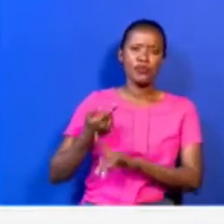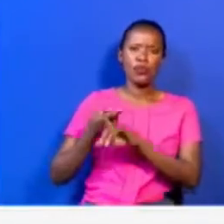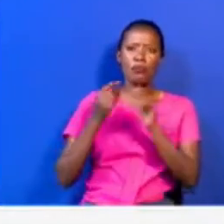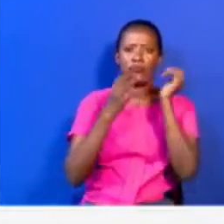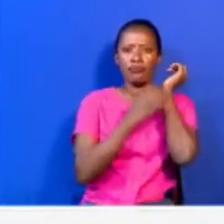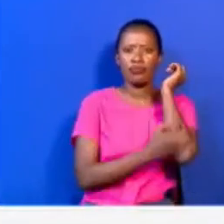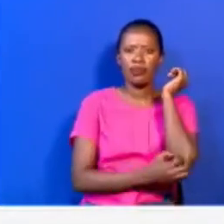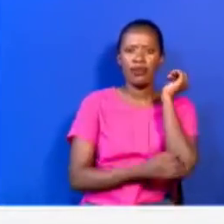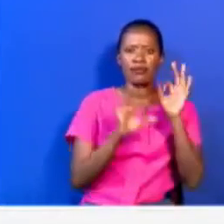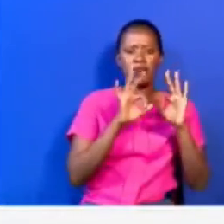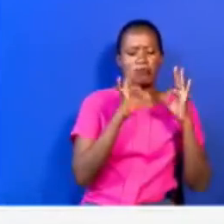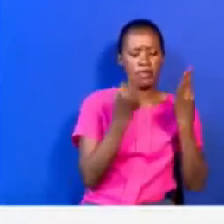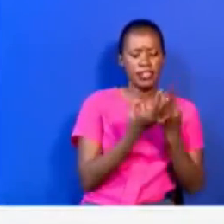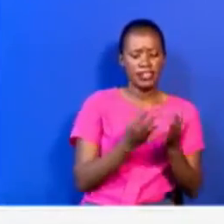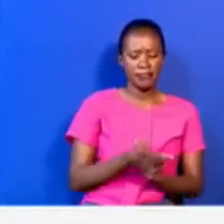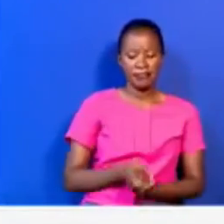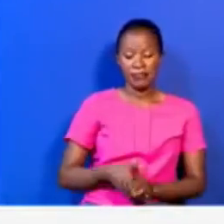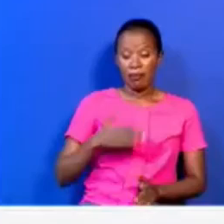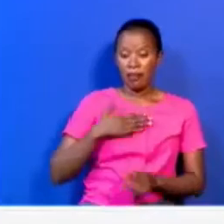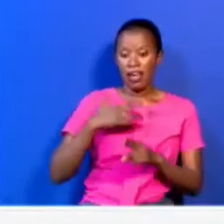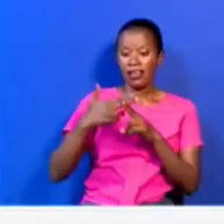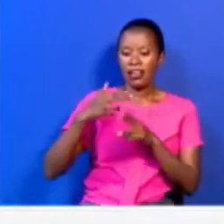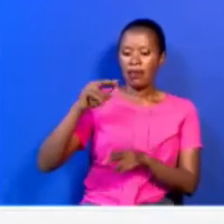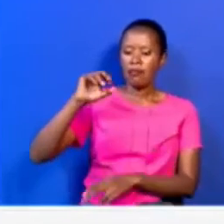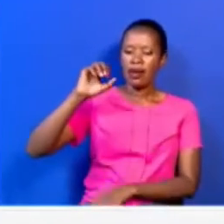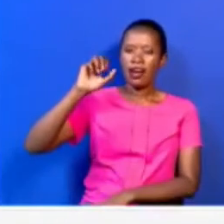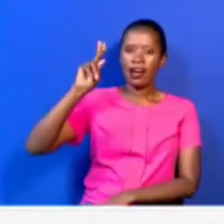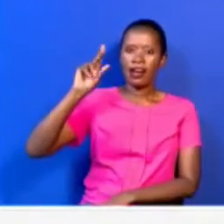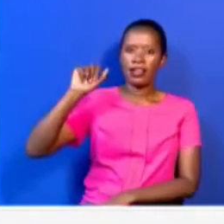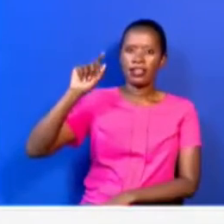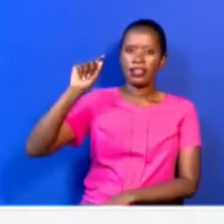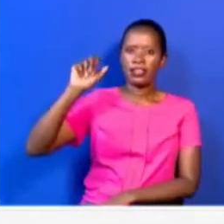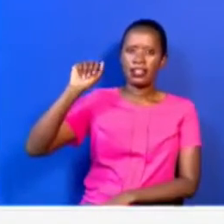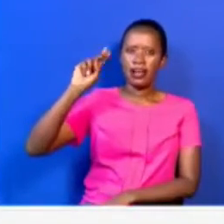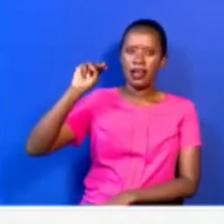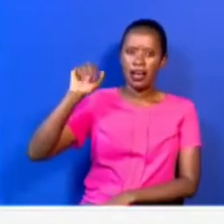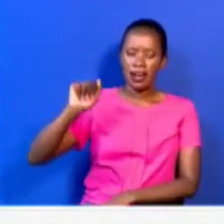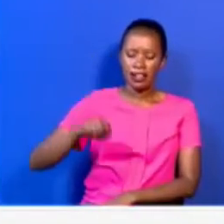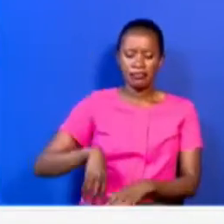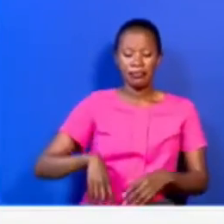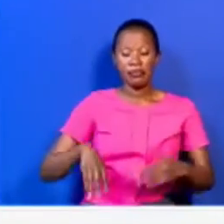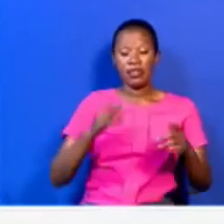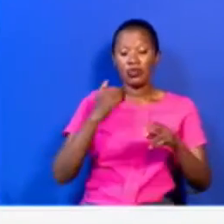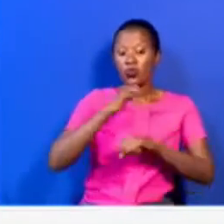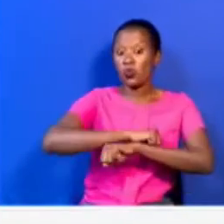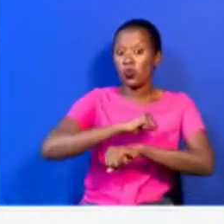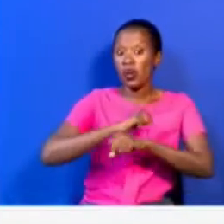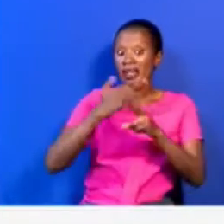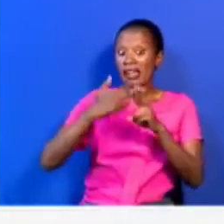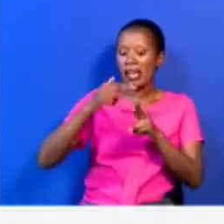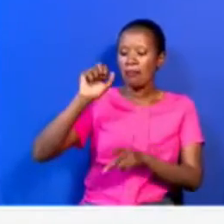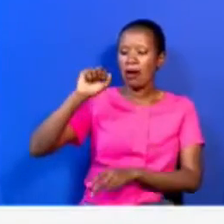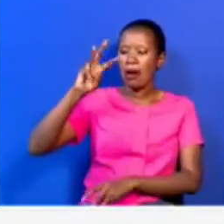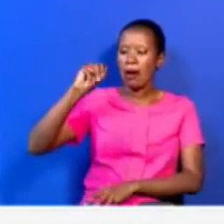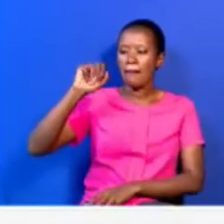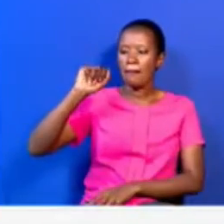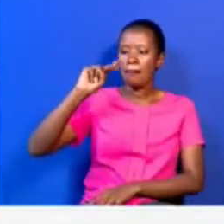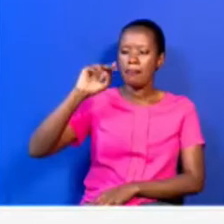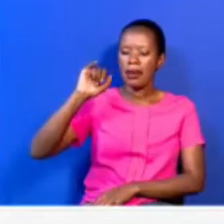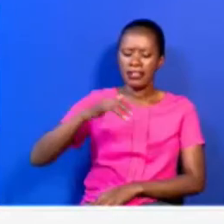isiyojiweza. My name is Roda Katana, deputy head teacher, Amani Primary School. We are happy for the step that